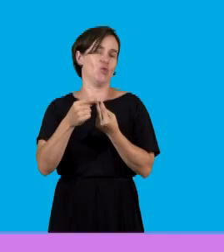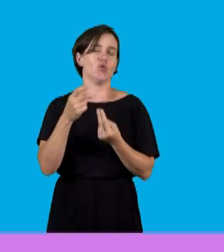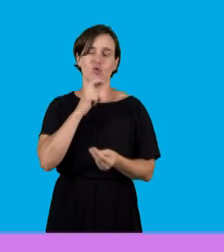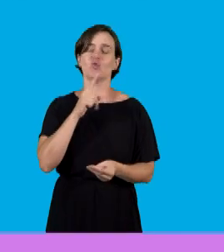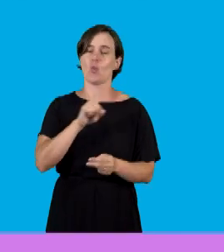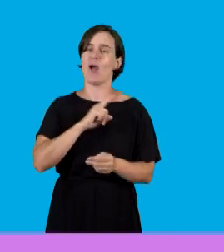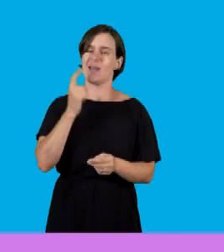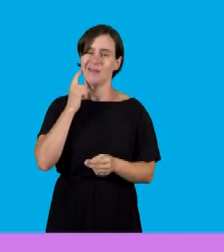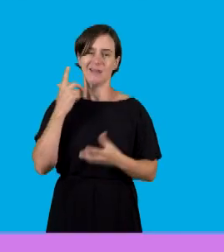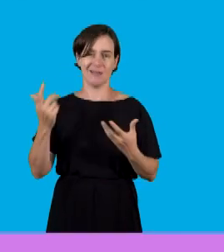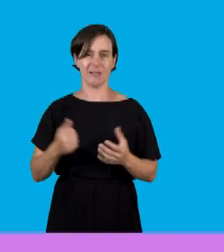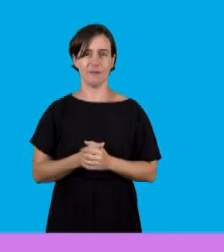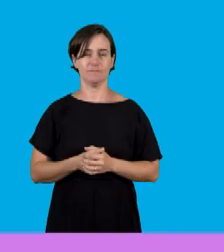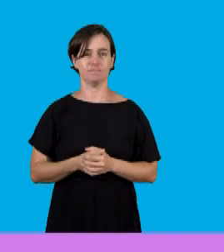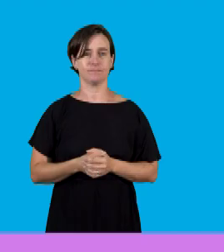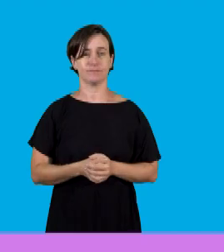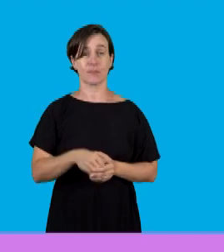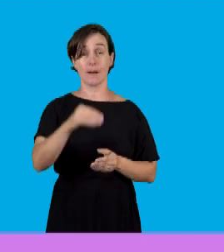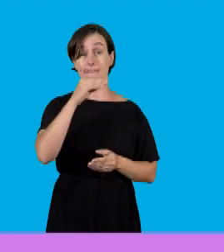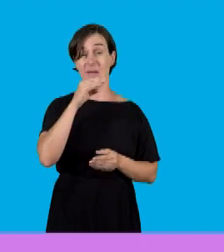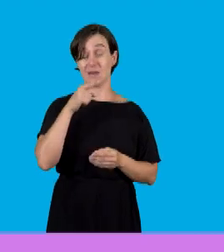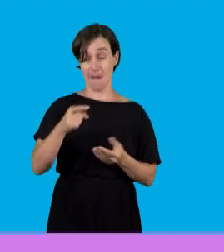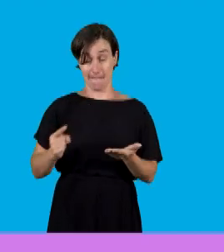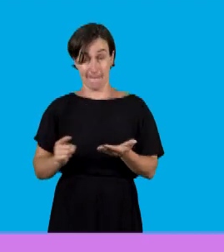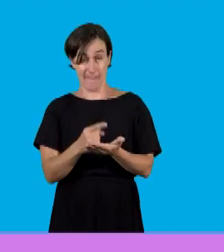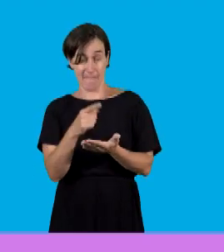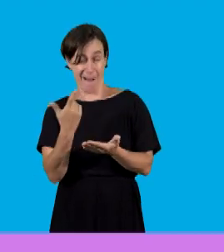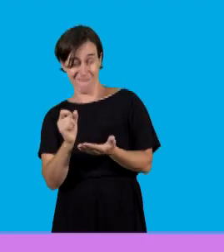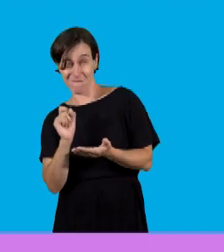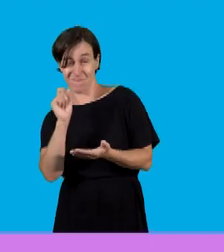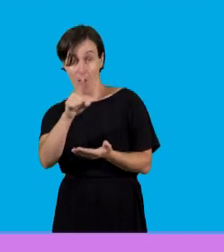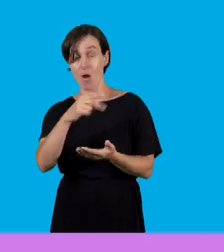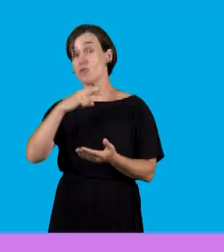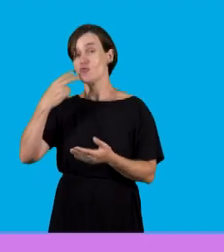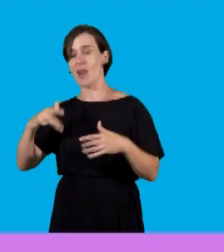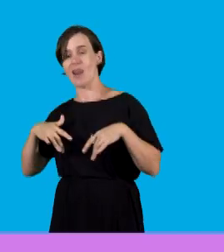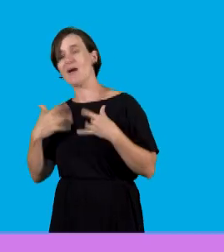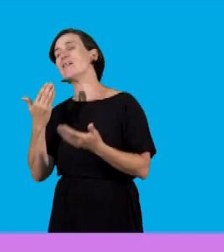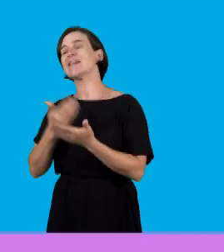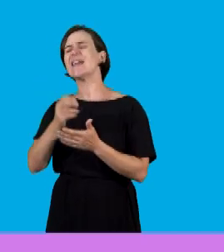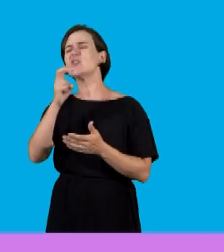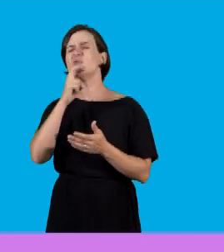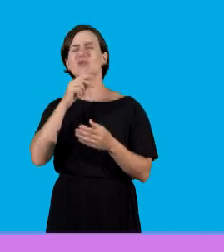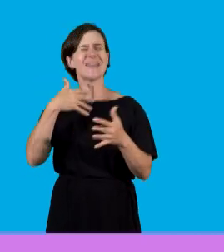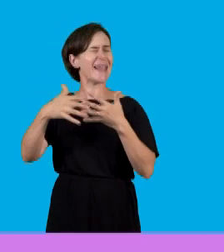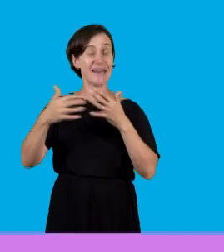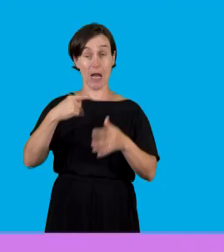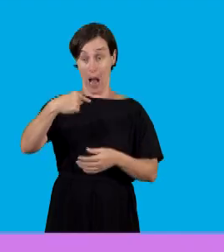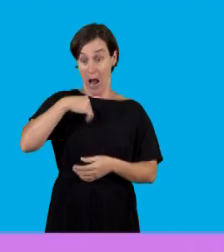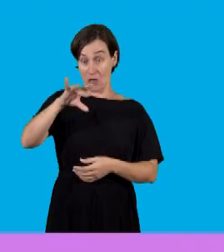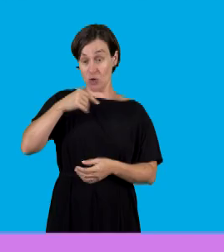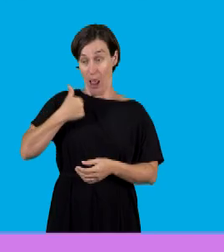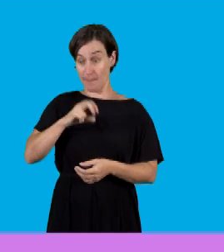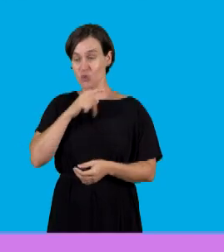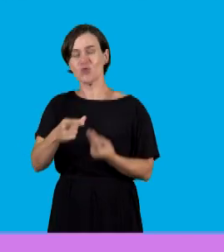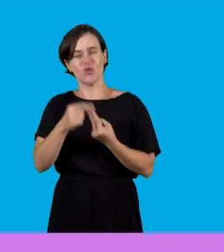at the end after calculating. Therefore, the distance on the map and in reality can be explained using any desired